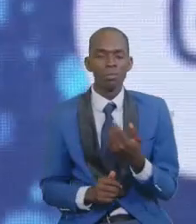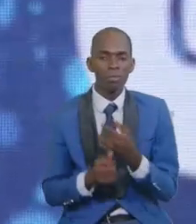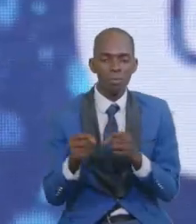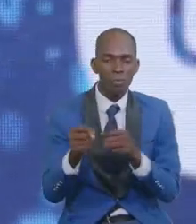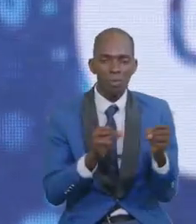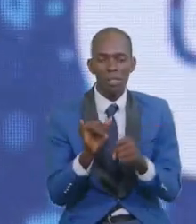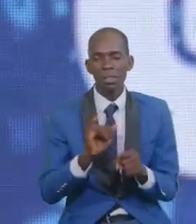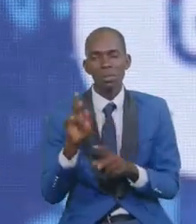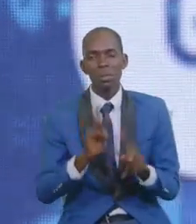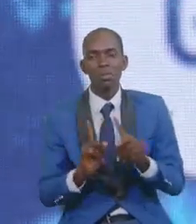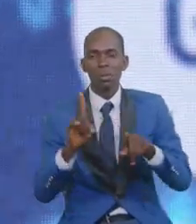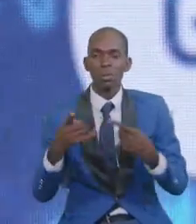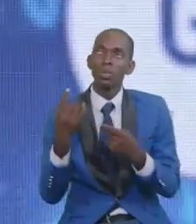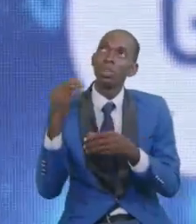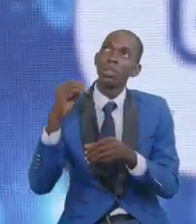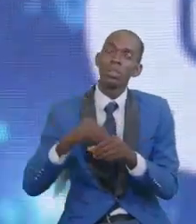go marching in,